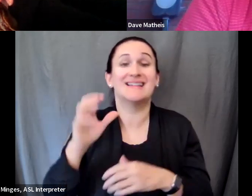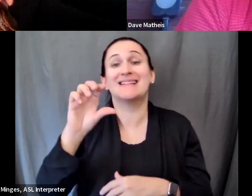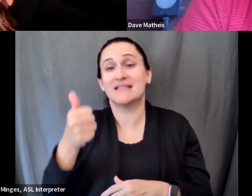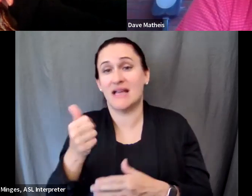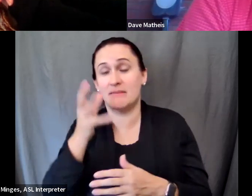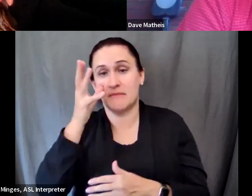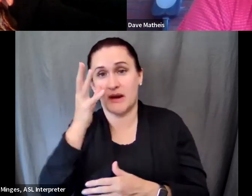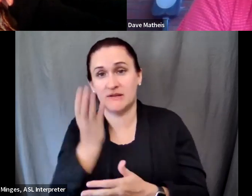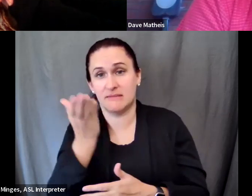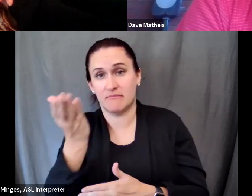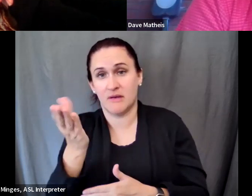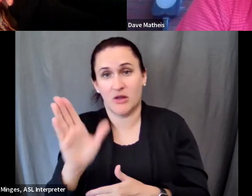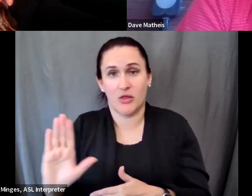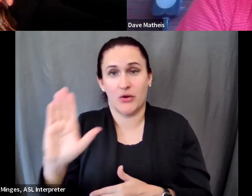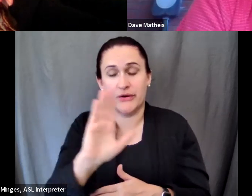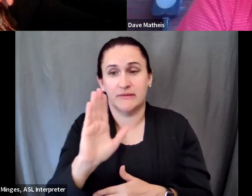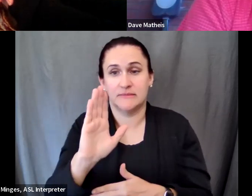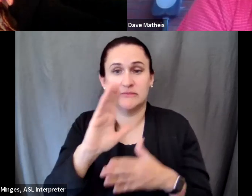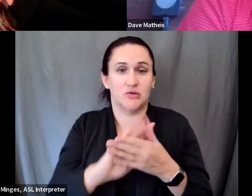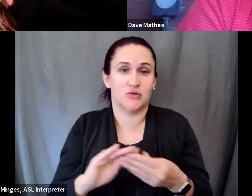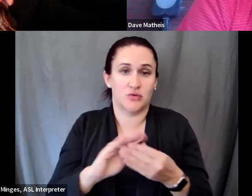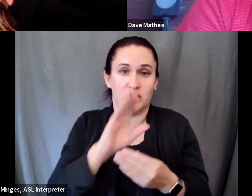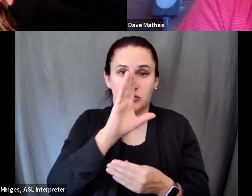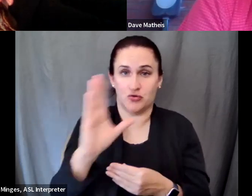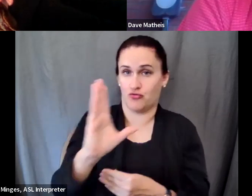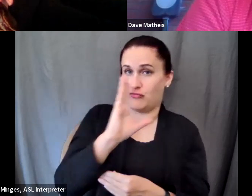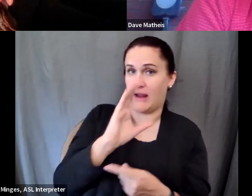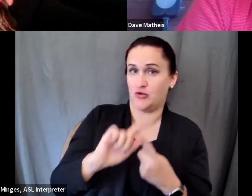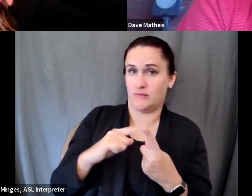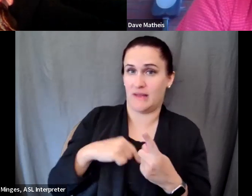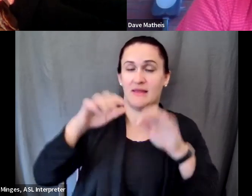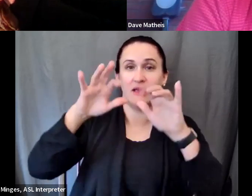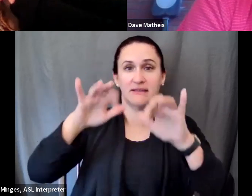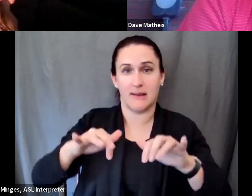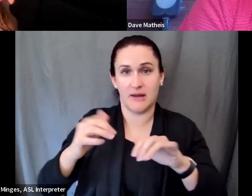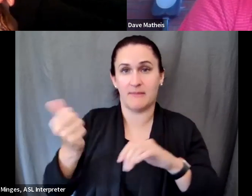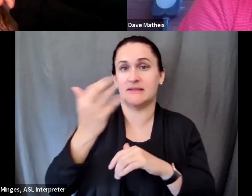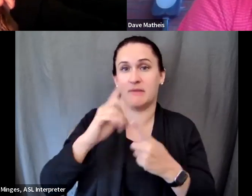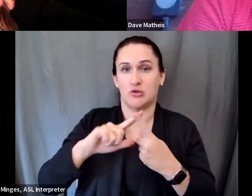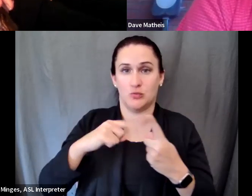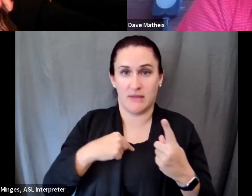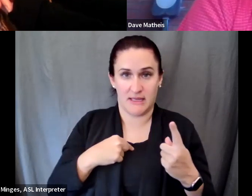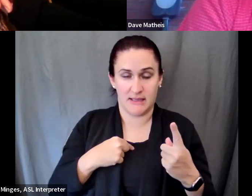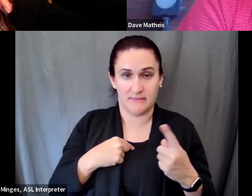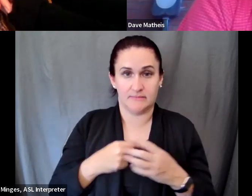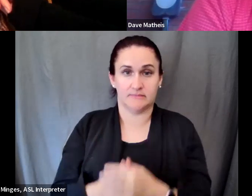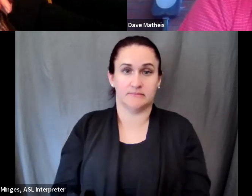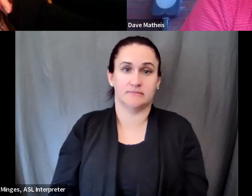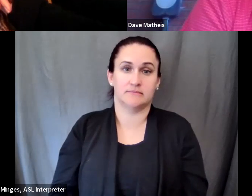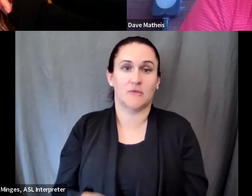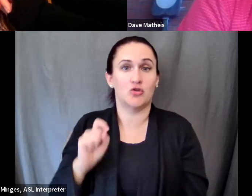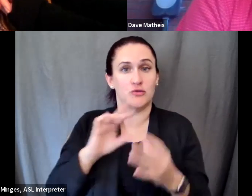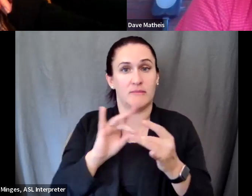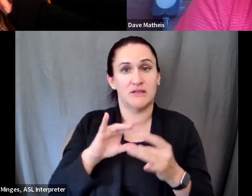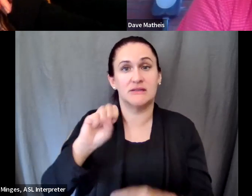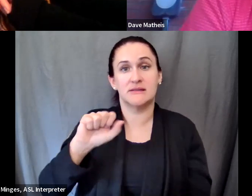parents submitted their story directly to me. They wrote it up, and submitted to me. I should mention